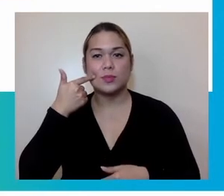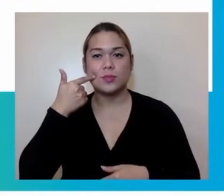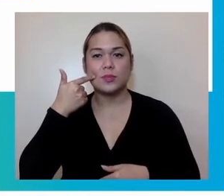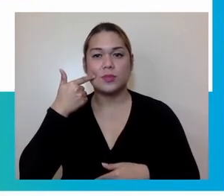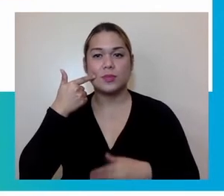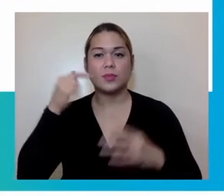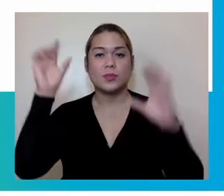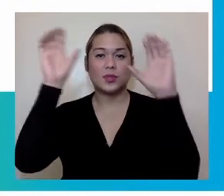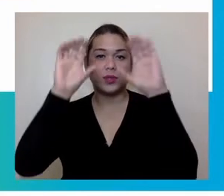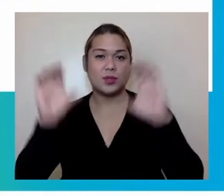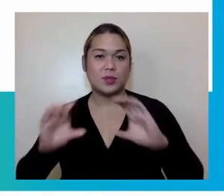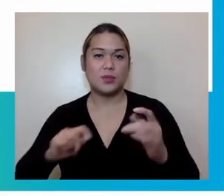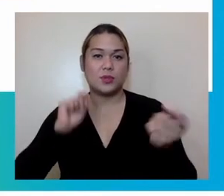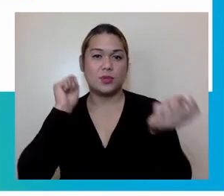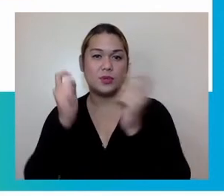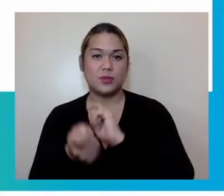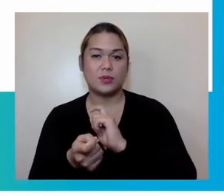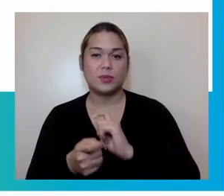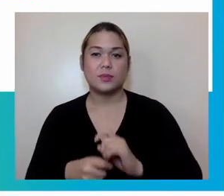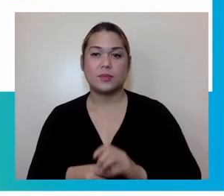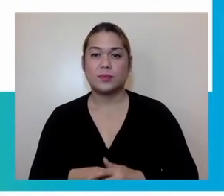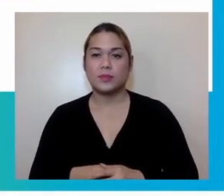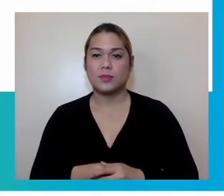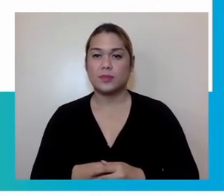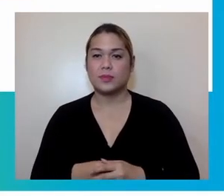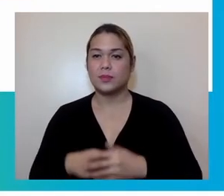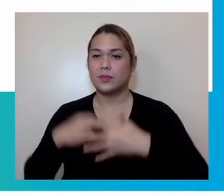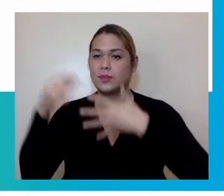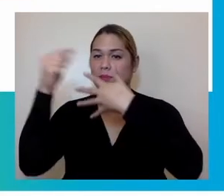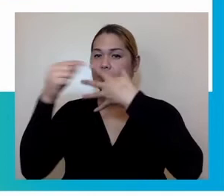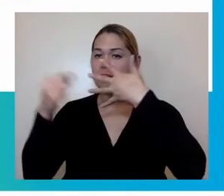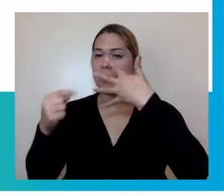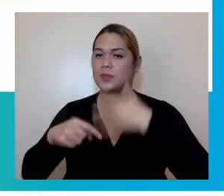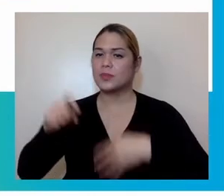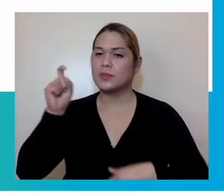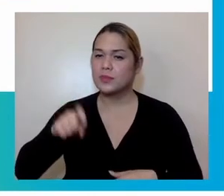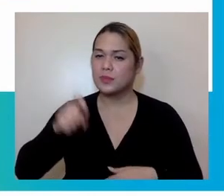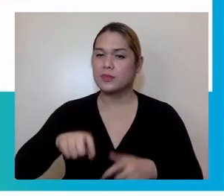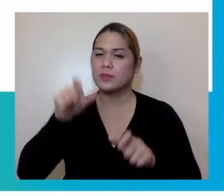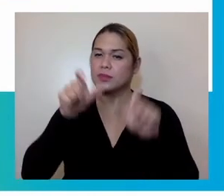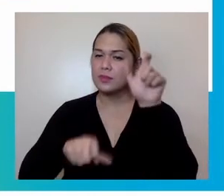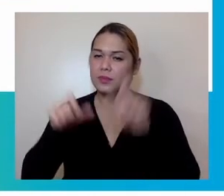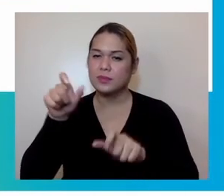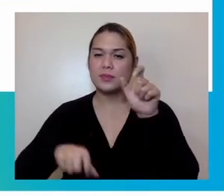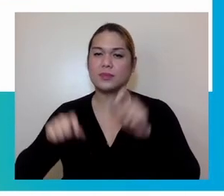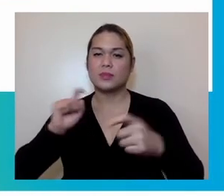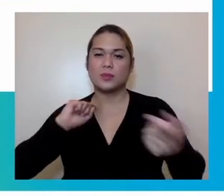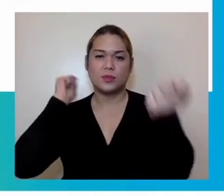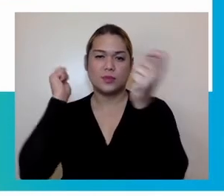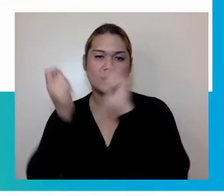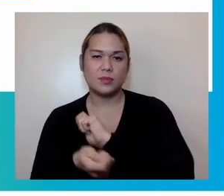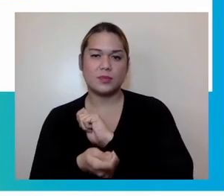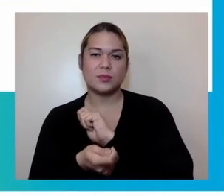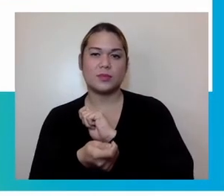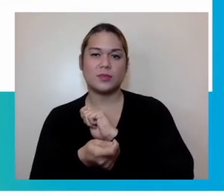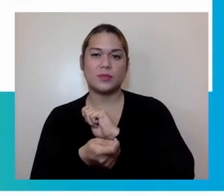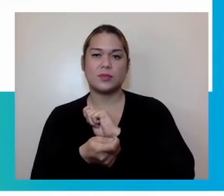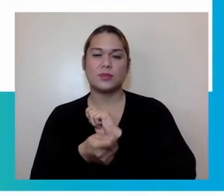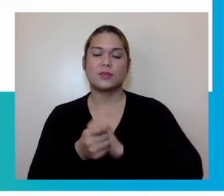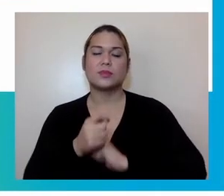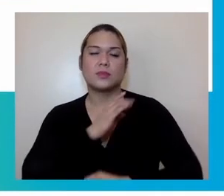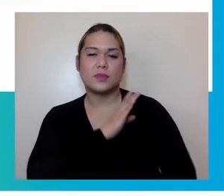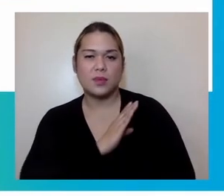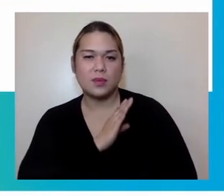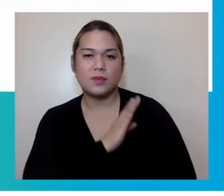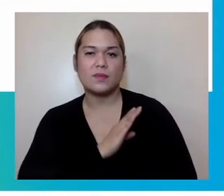has to change its behavior and way of doing businesses to transit into the sustainable and